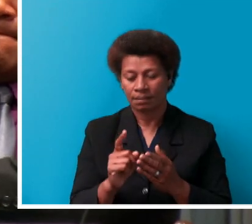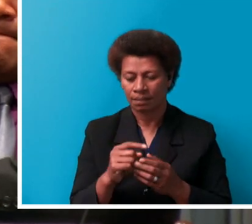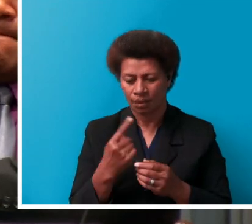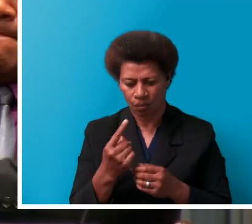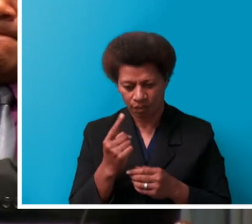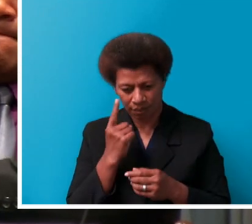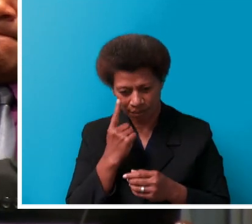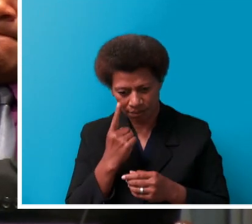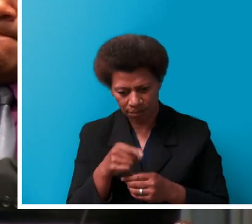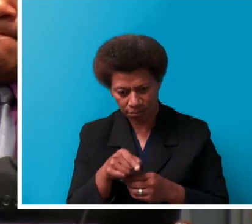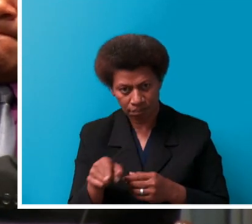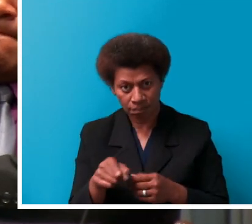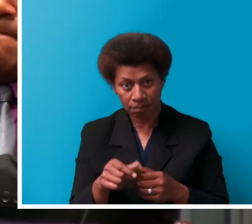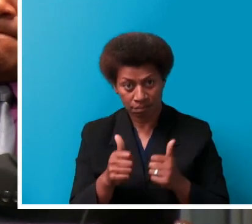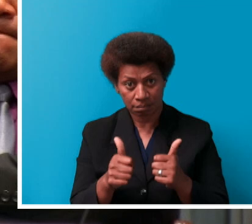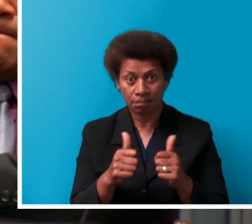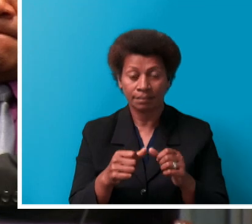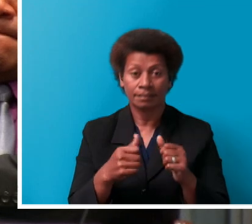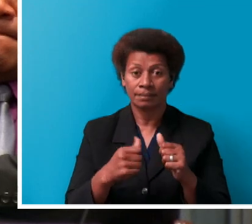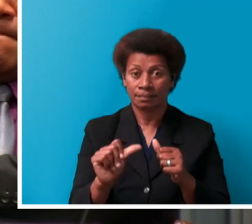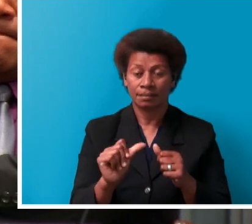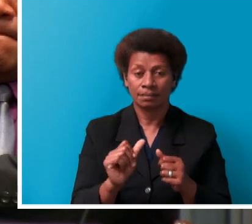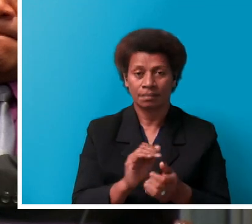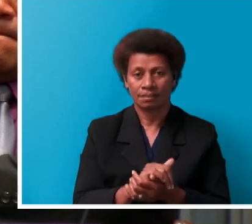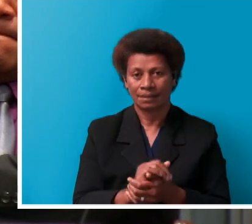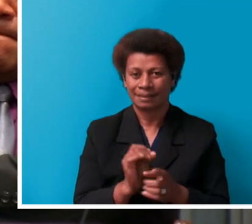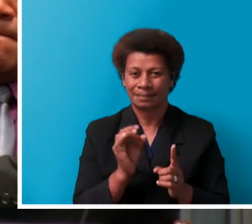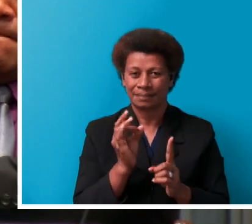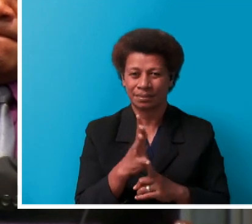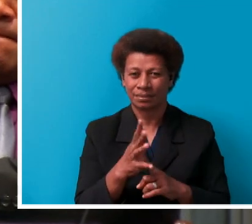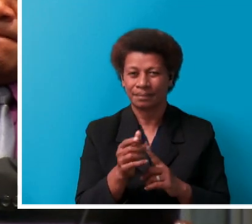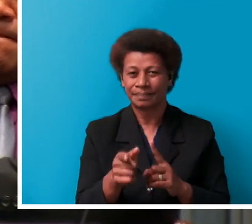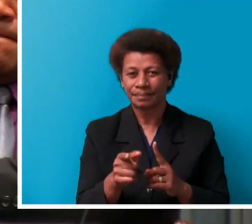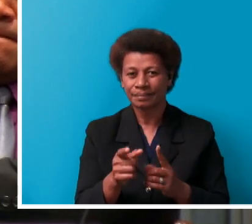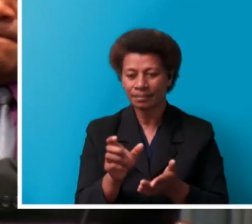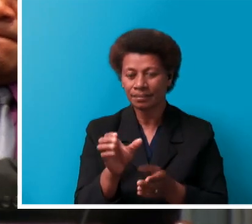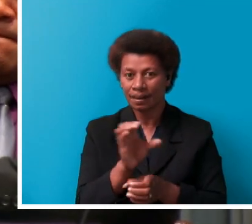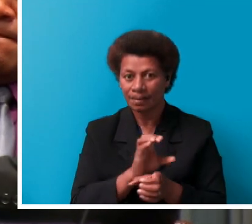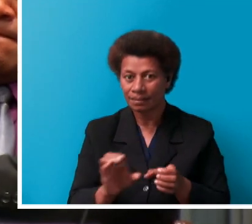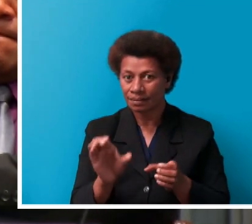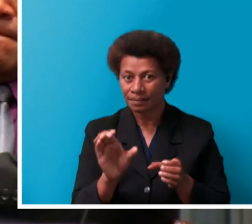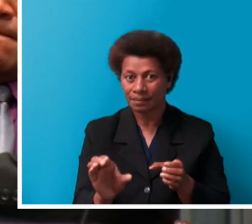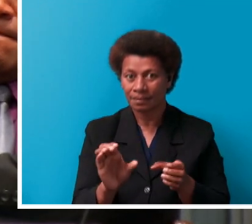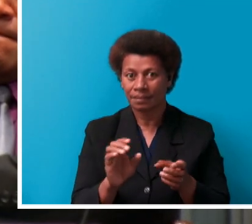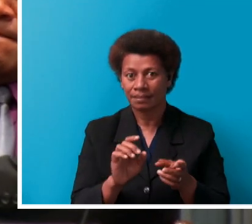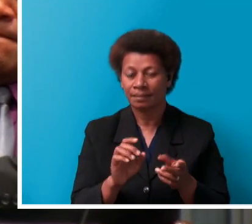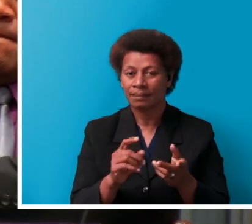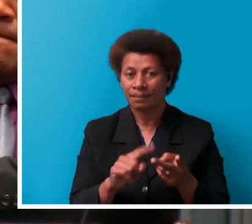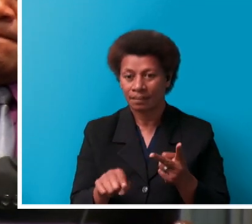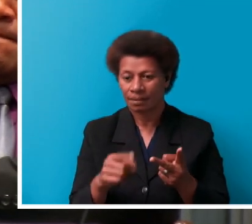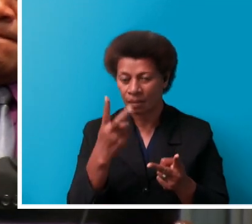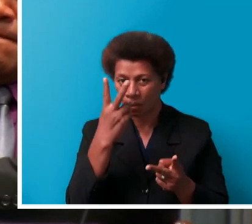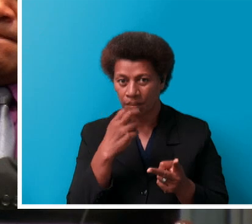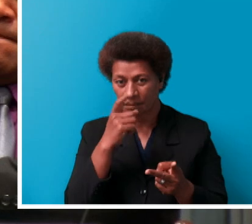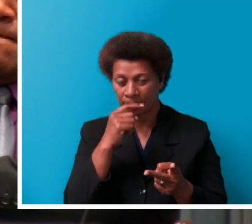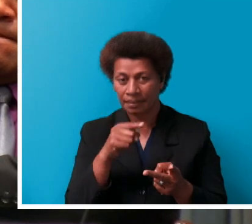of EVs in the country, and specialized customer service initiatives such as premium service counters and elderly care